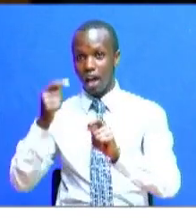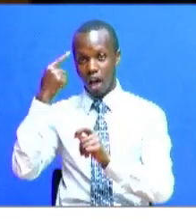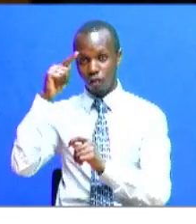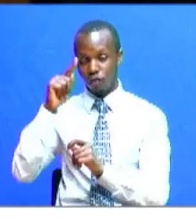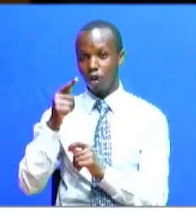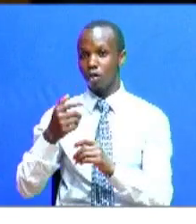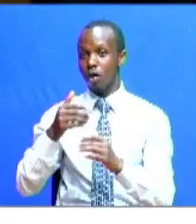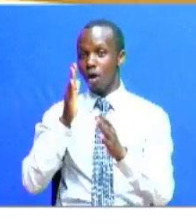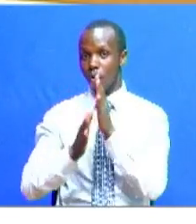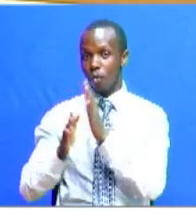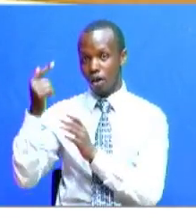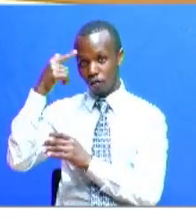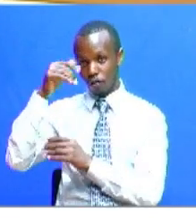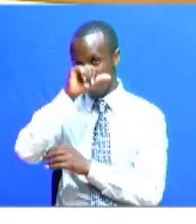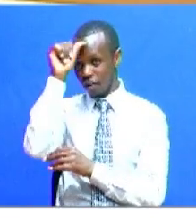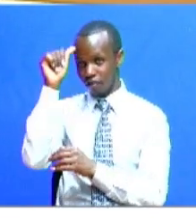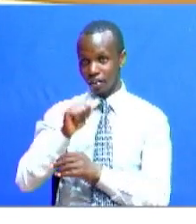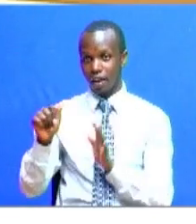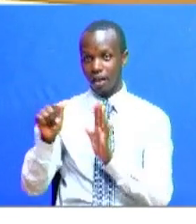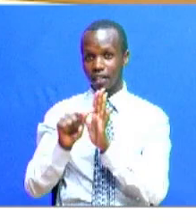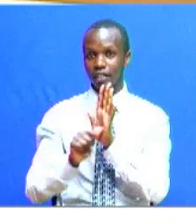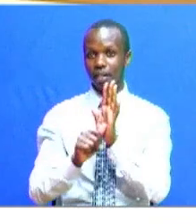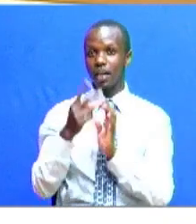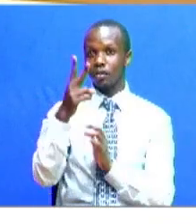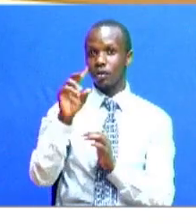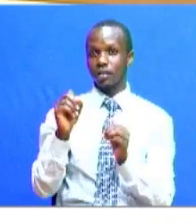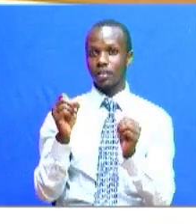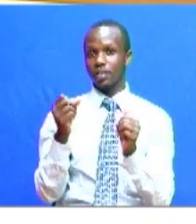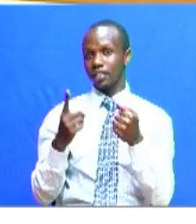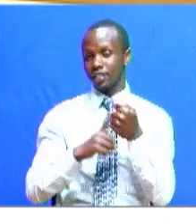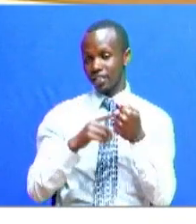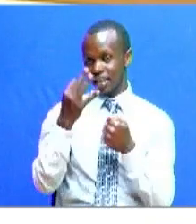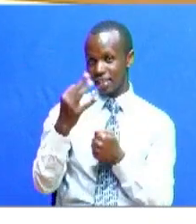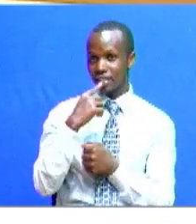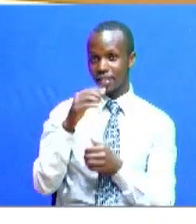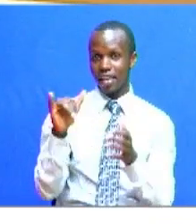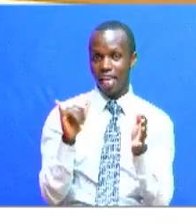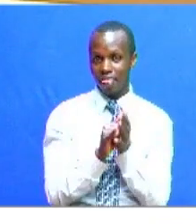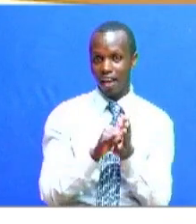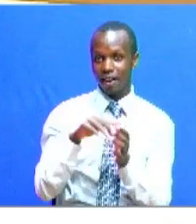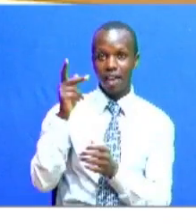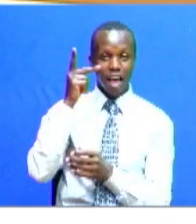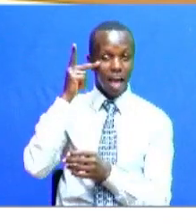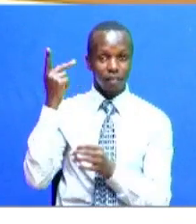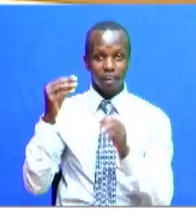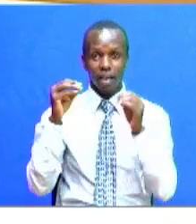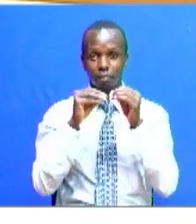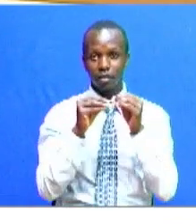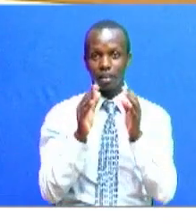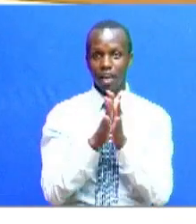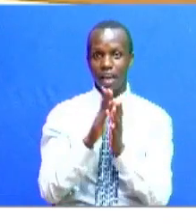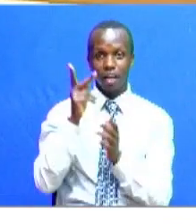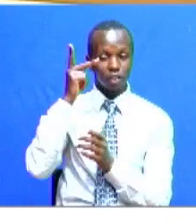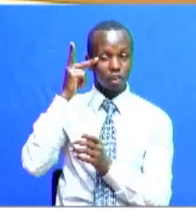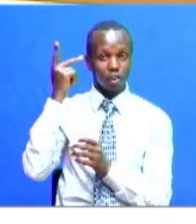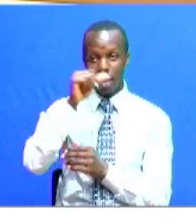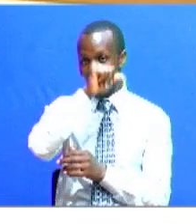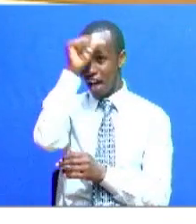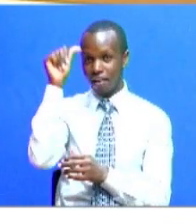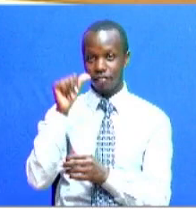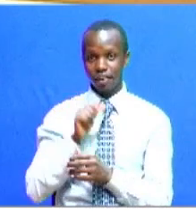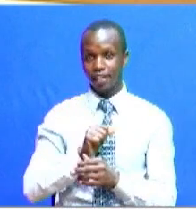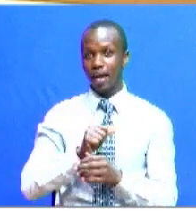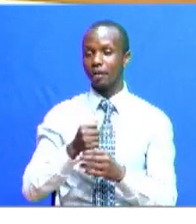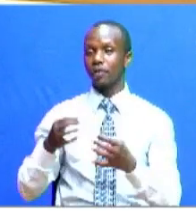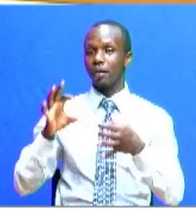African Union's Agenda 2063 and further noted that the Korea-Africa Forum and the Korea-Africa Economic